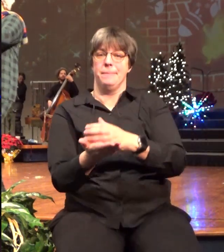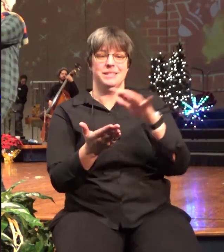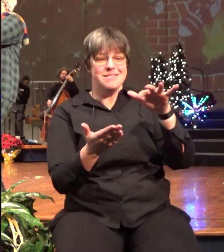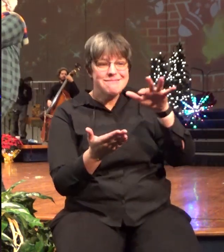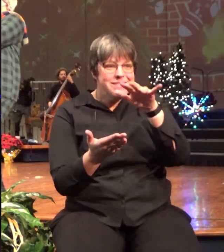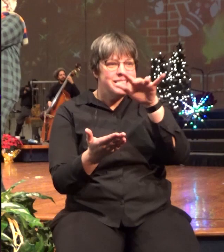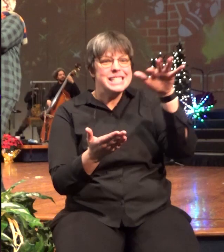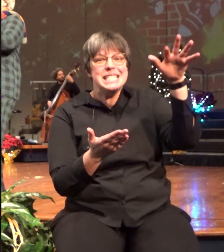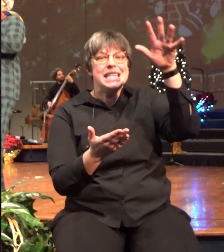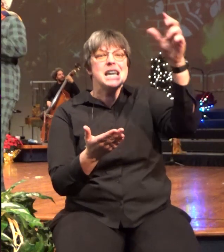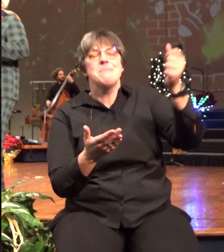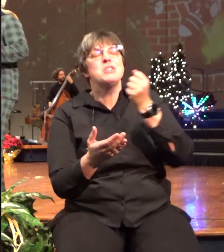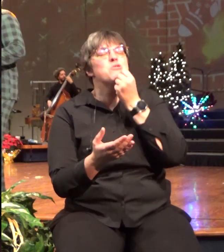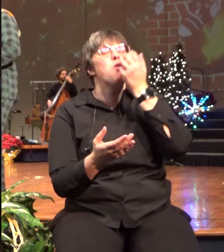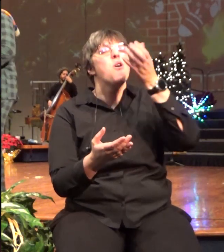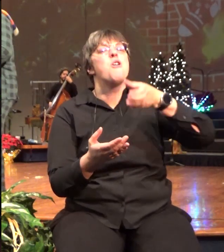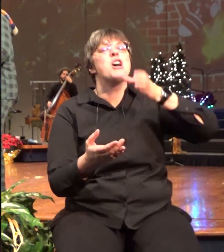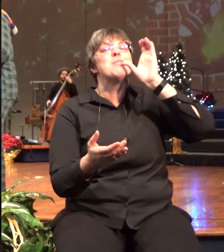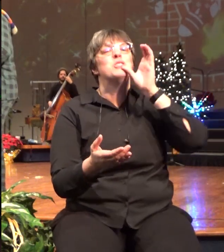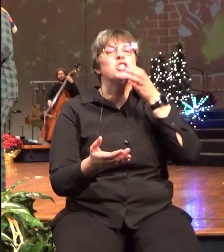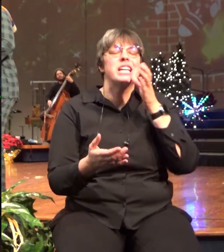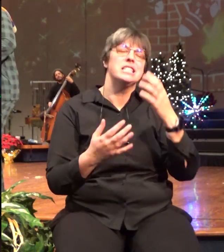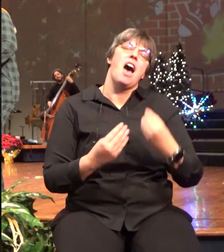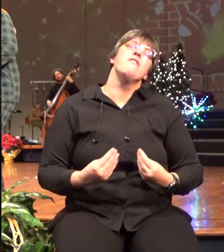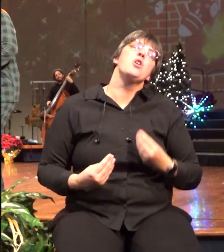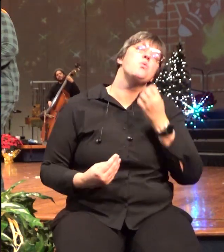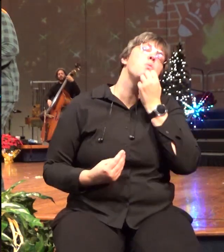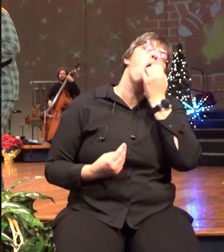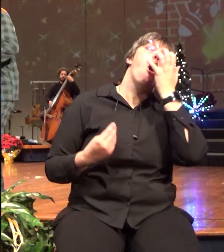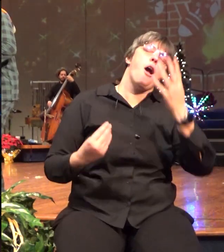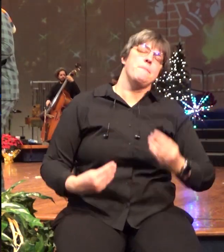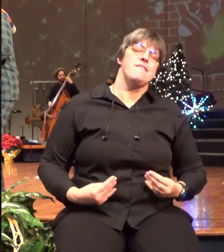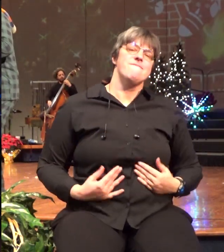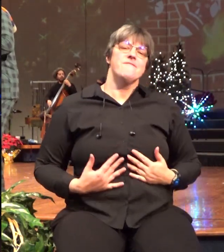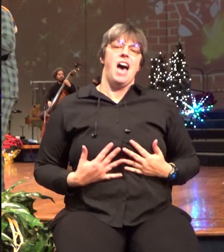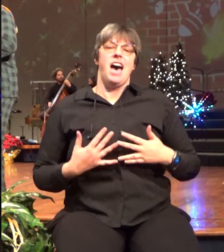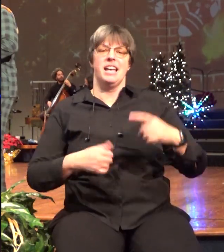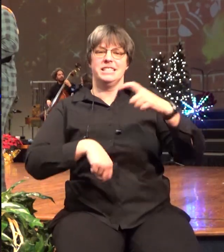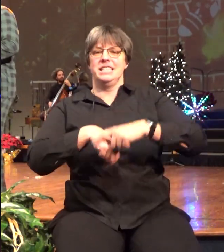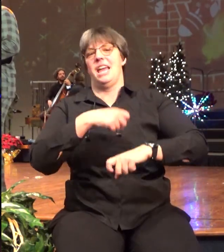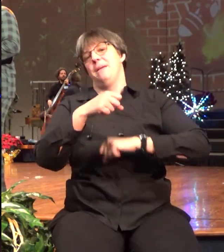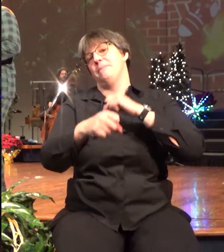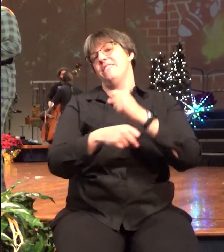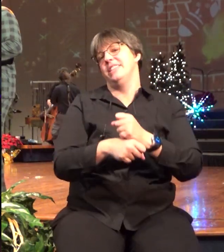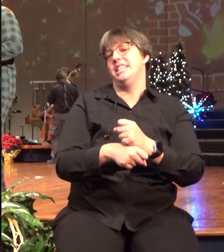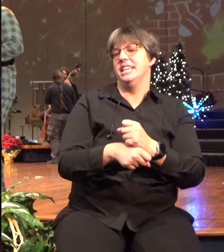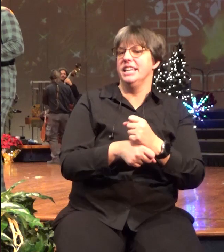cozy fire. It's a warm and fuzzy time of